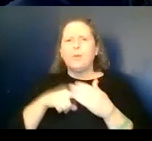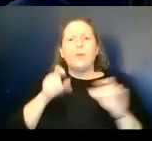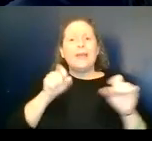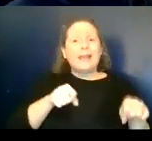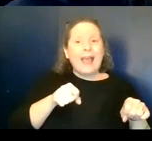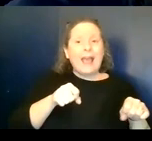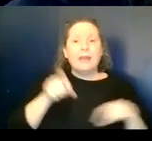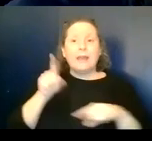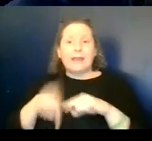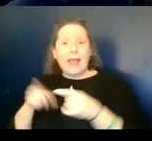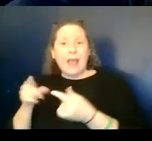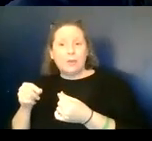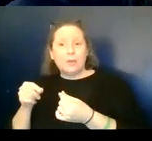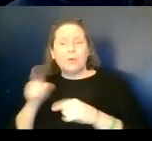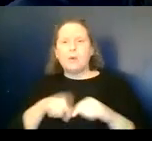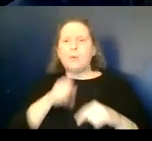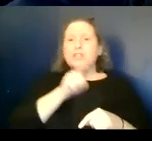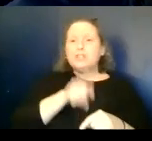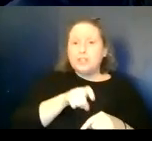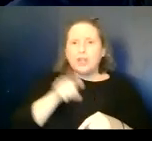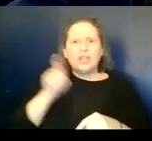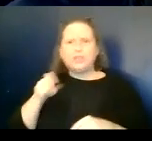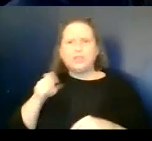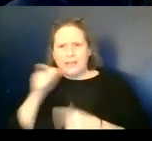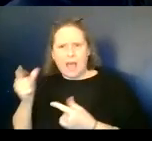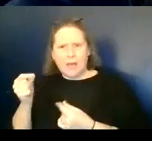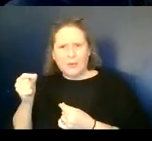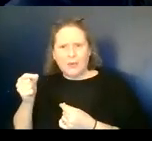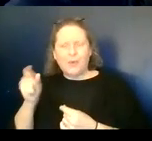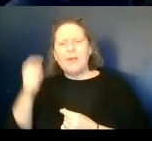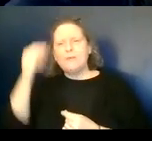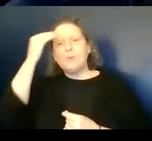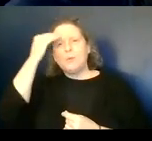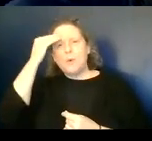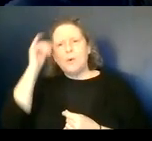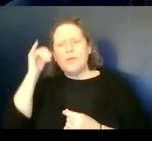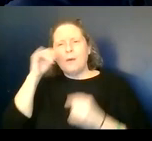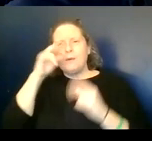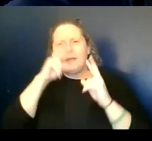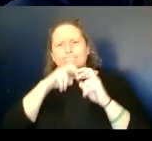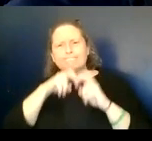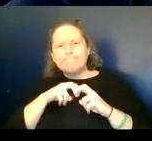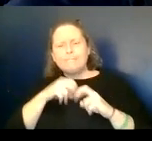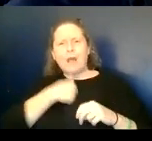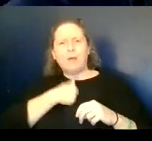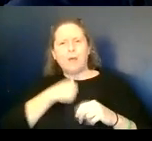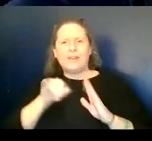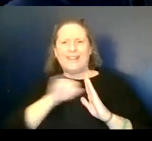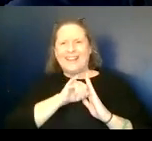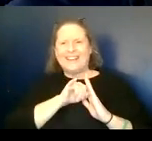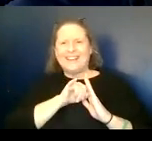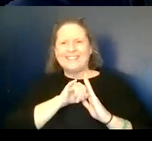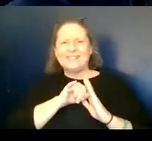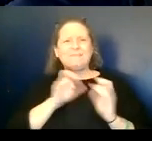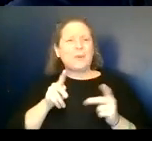to really be conscious of that as we kind of explore our own identities. Okay, TJ, tell